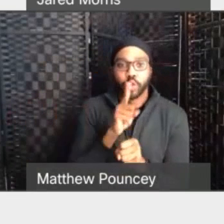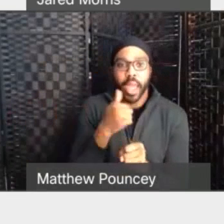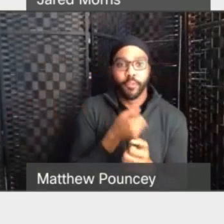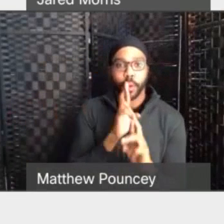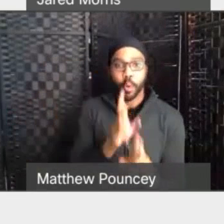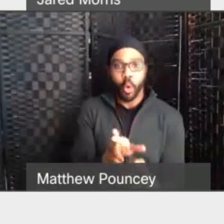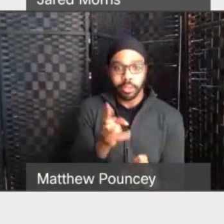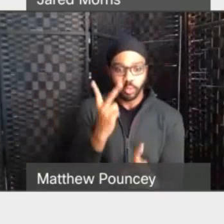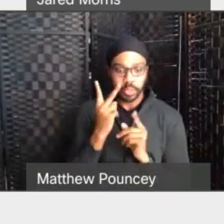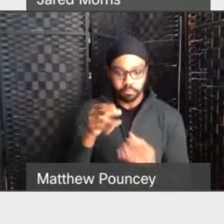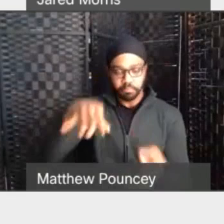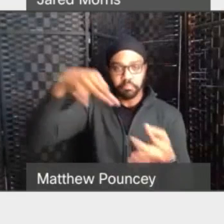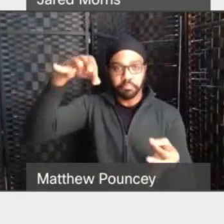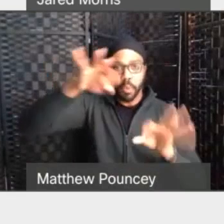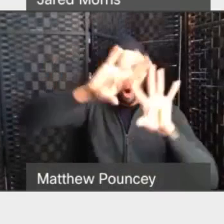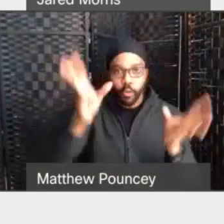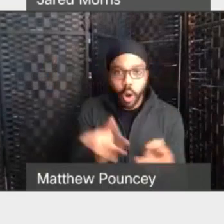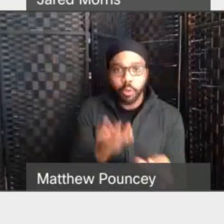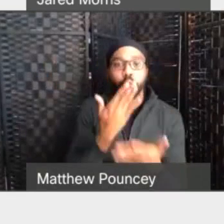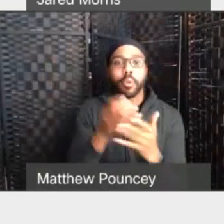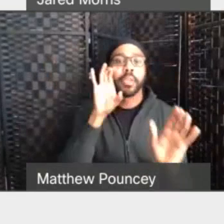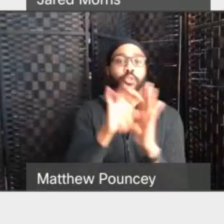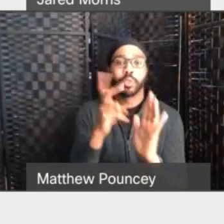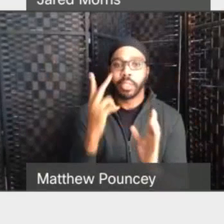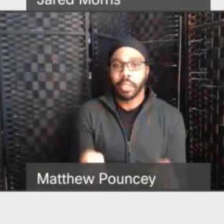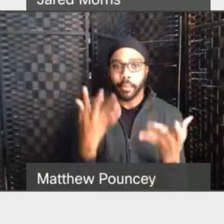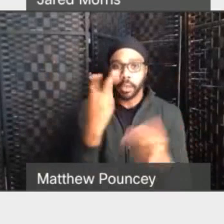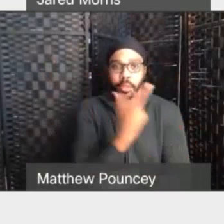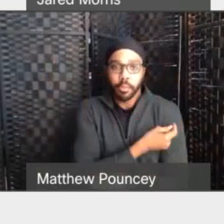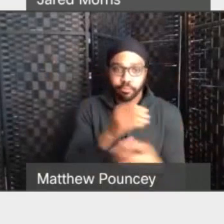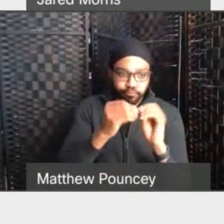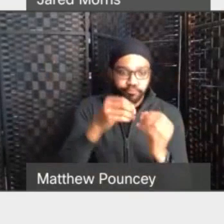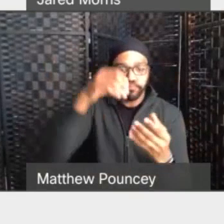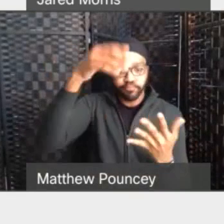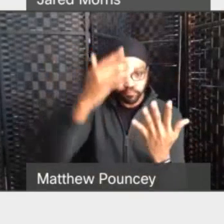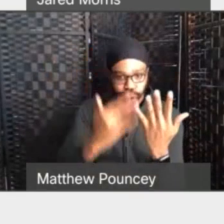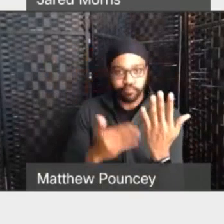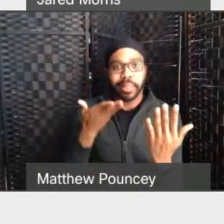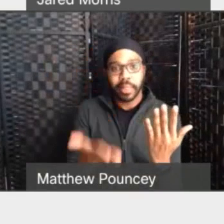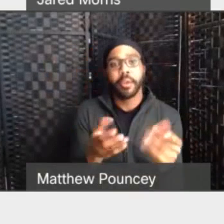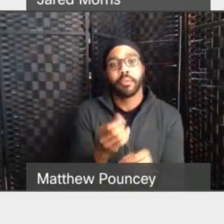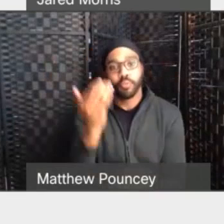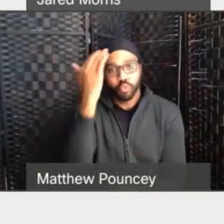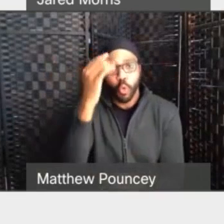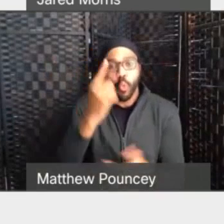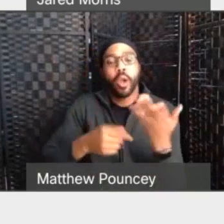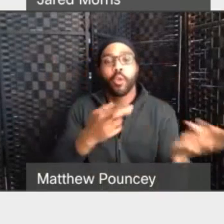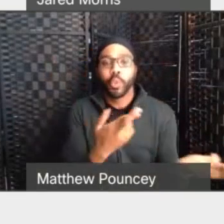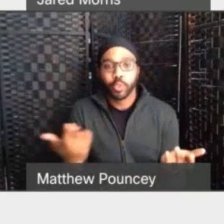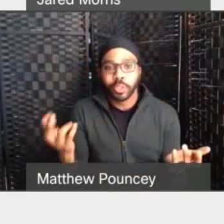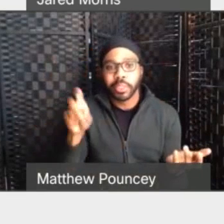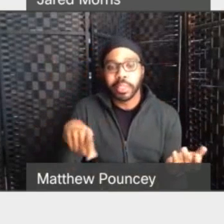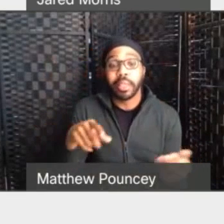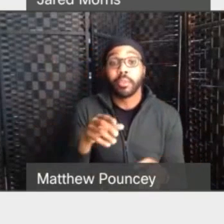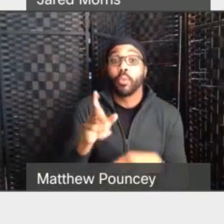an overall good picture of exactly where we stand so that we're clear about the resources we need. And as soon